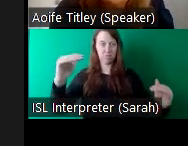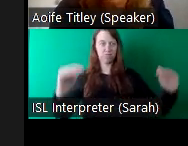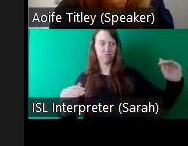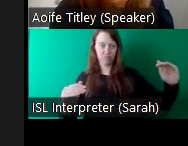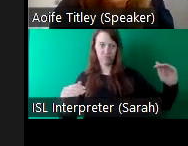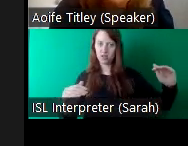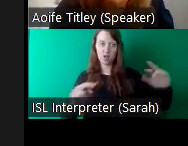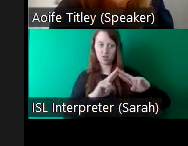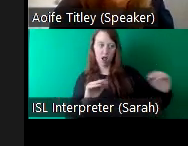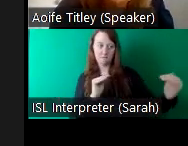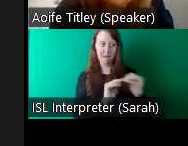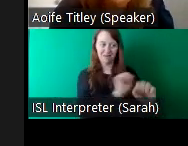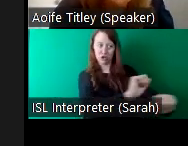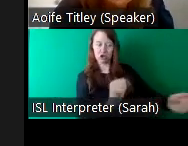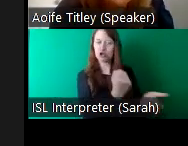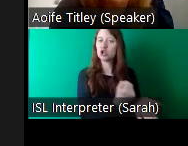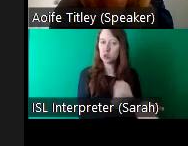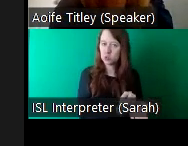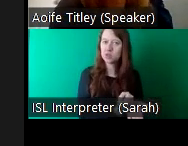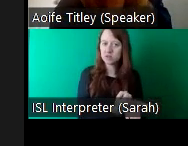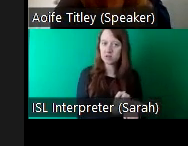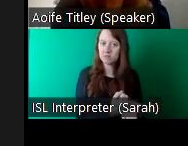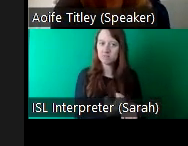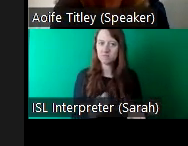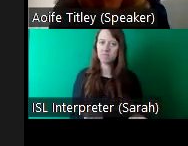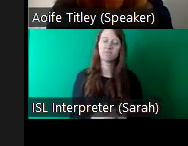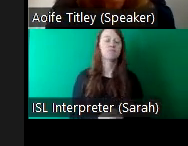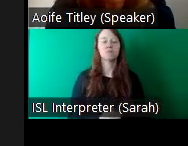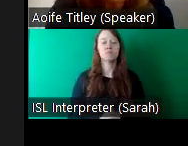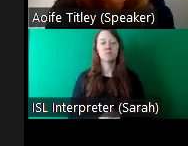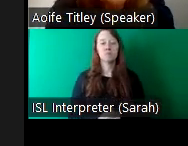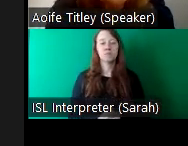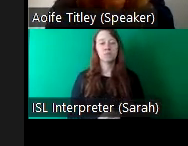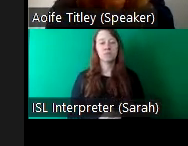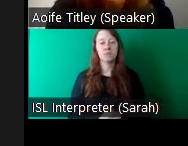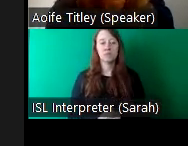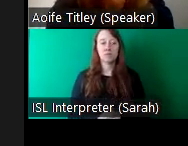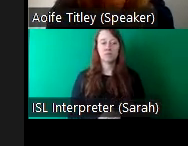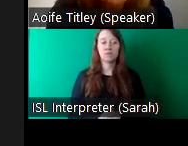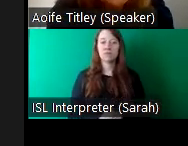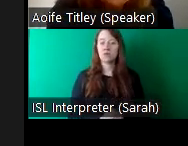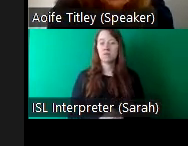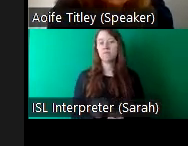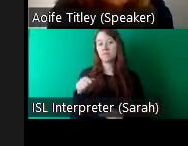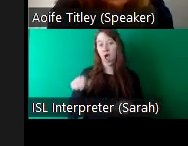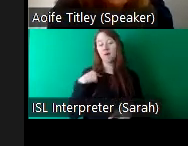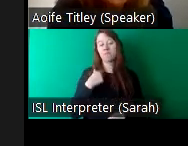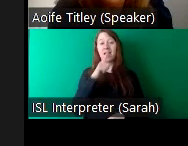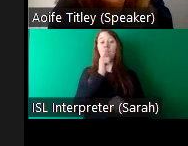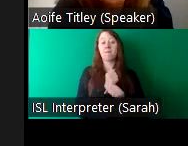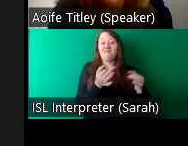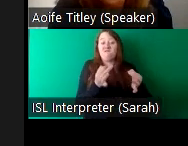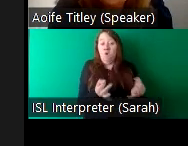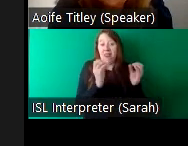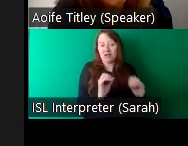in relation to the educators that we have. So obviously, I'm talking about formal education there, but I think we